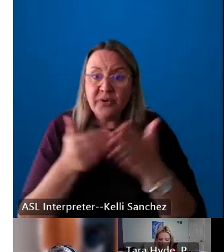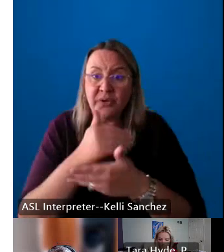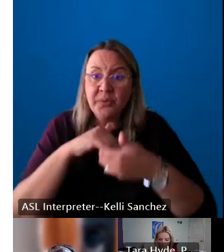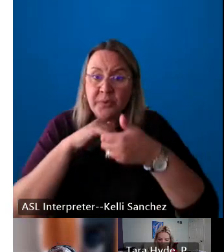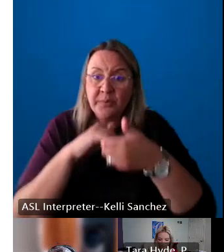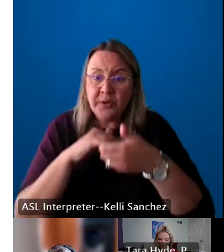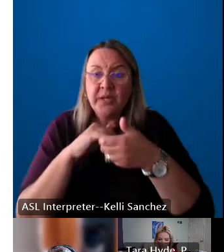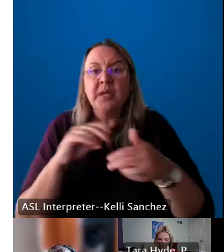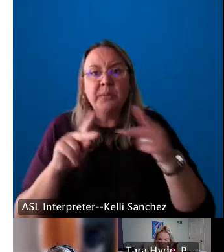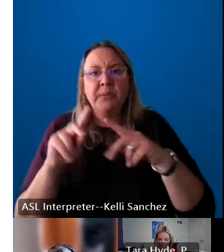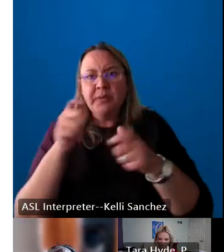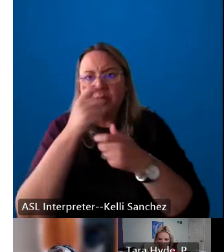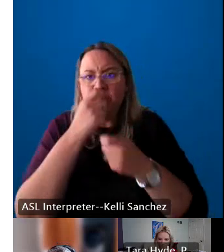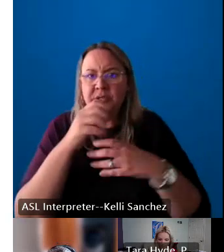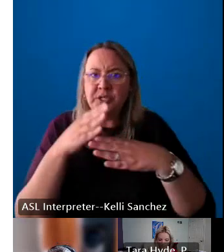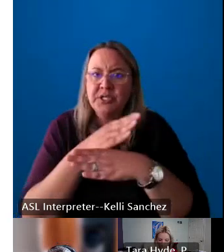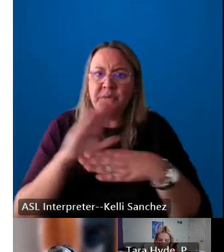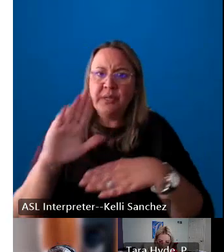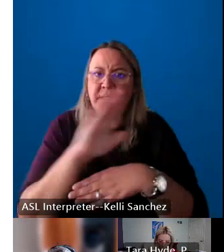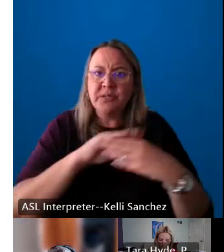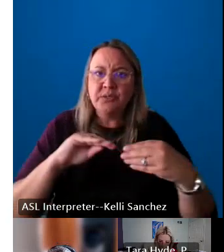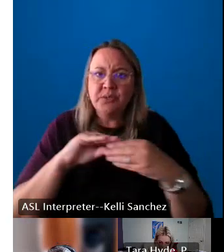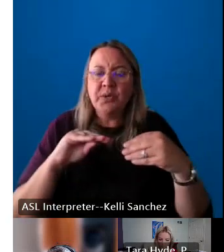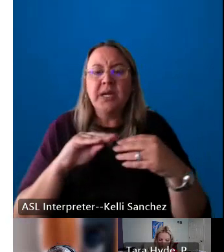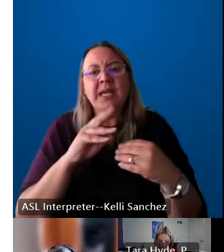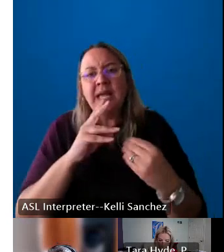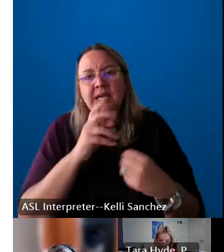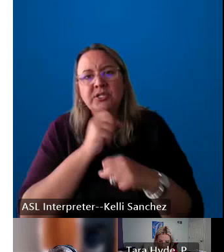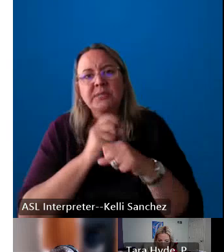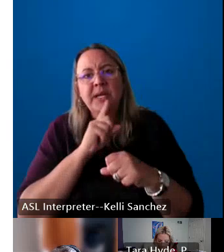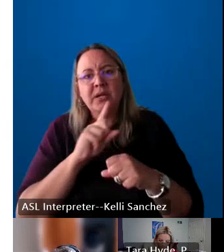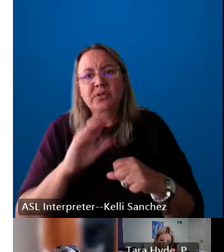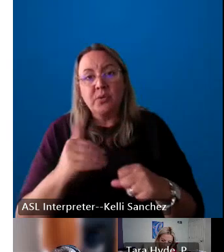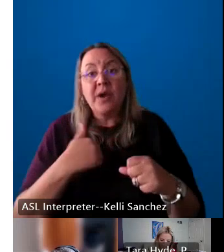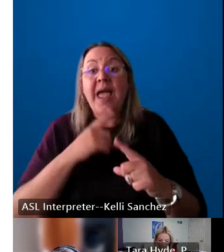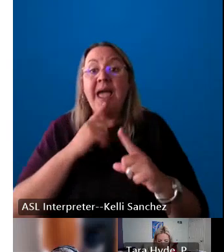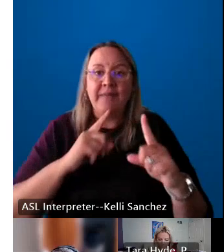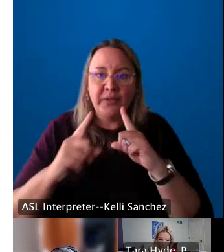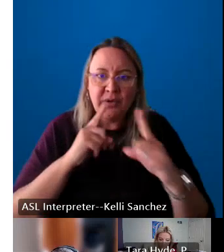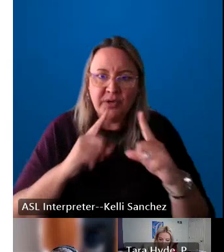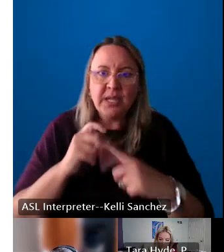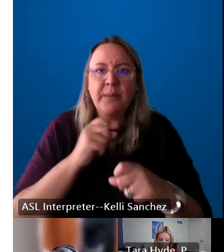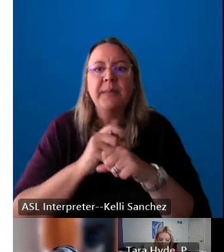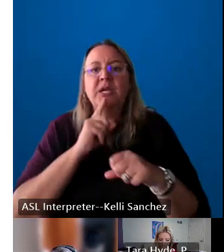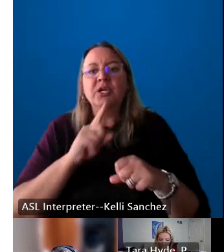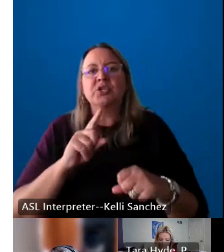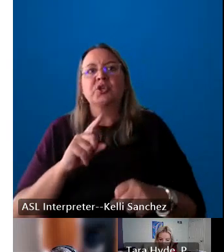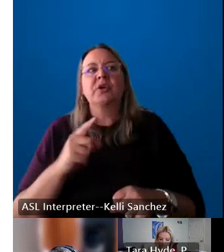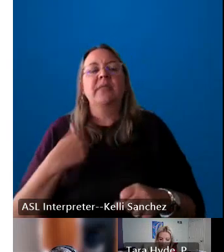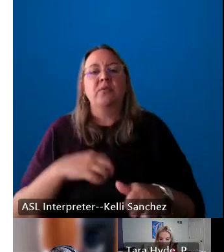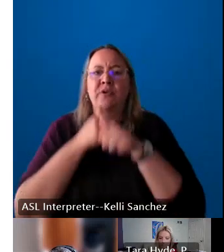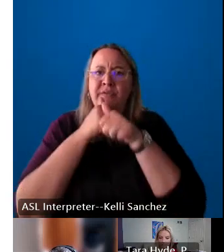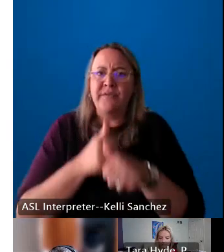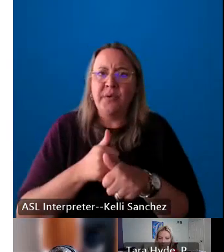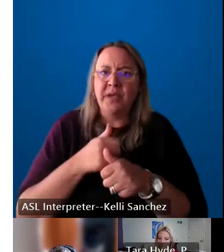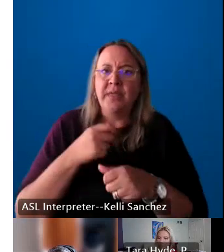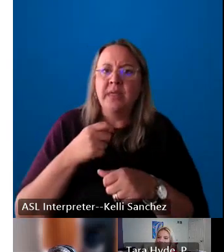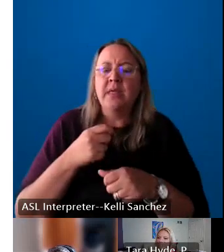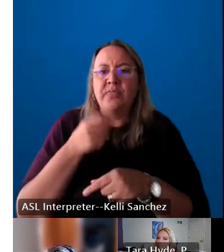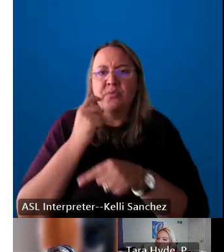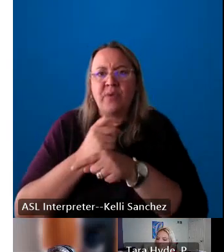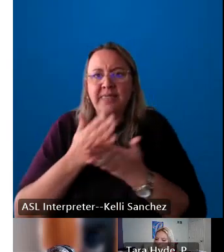individuals who are interested in sharing their story, and ultimately just making sure that we're having the conversations and making sure that we're following the right trends, following the right things,